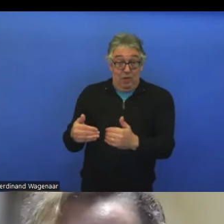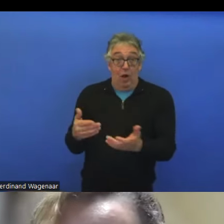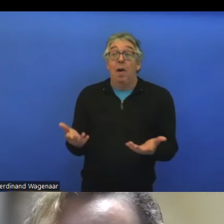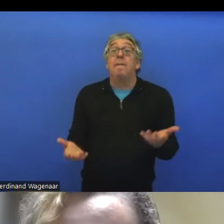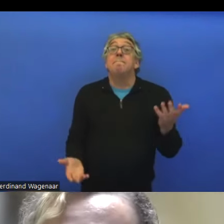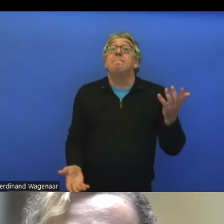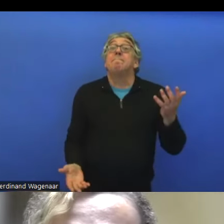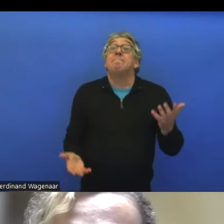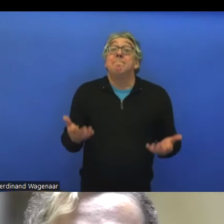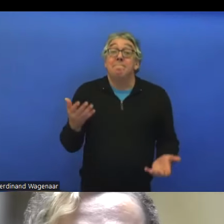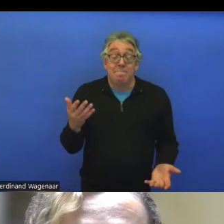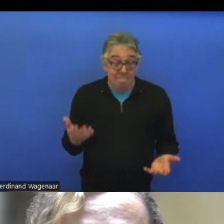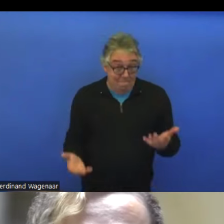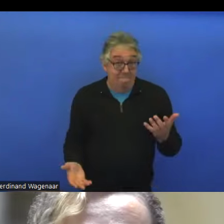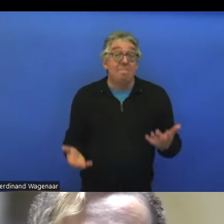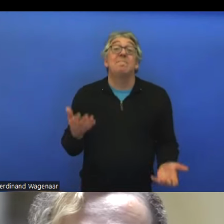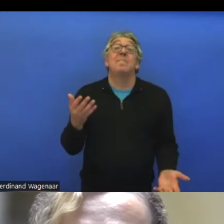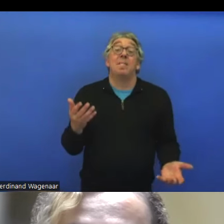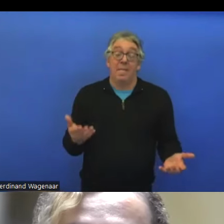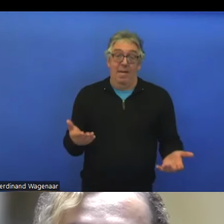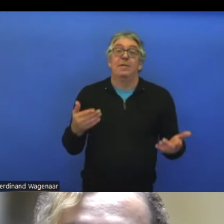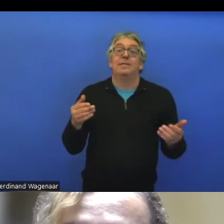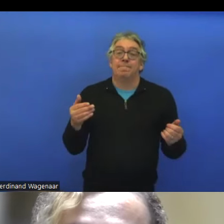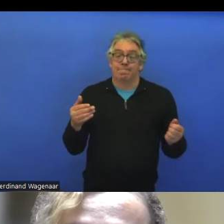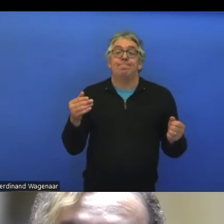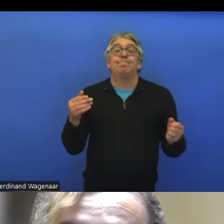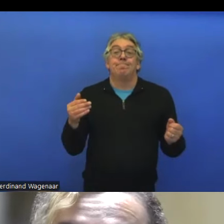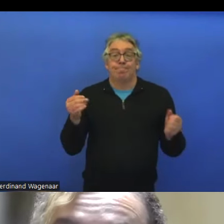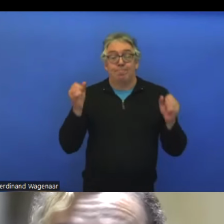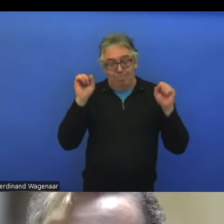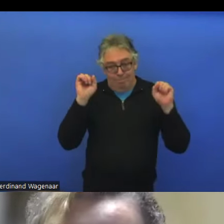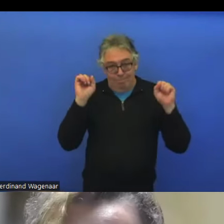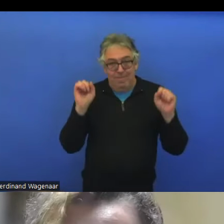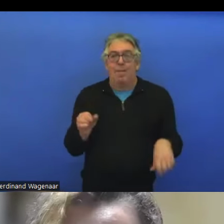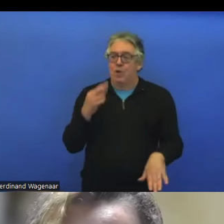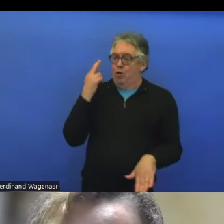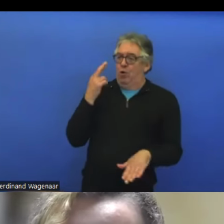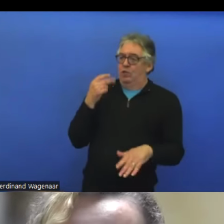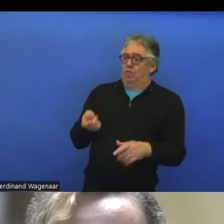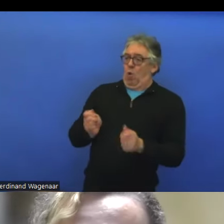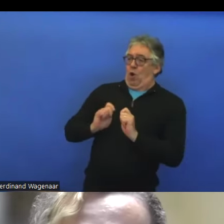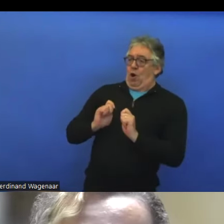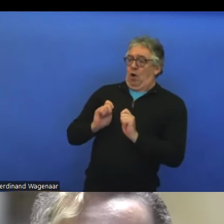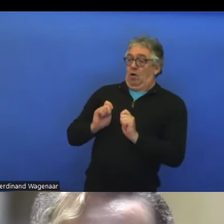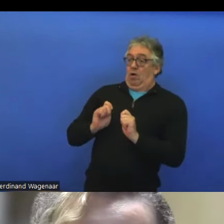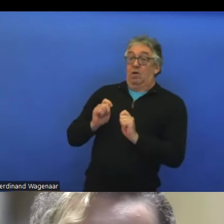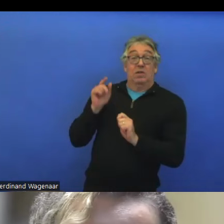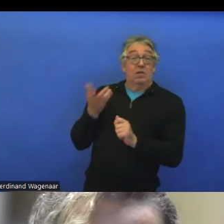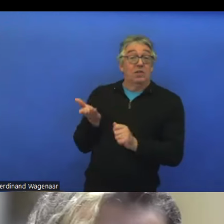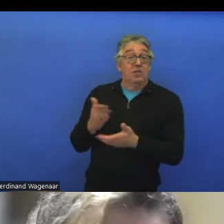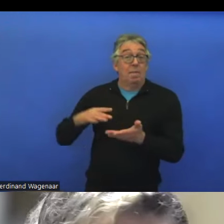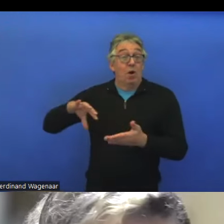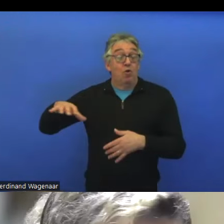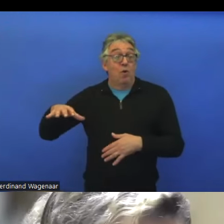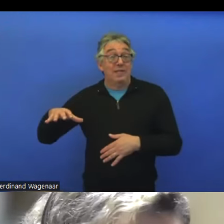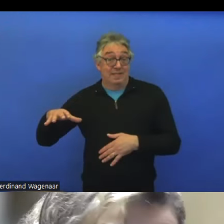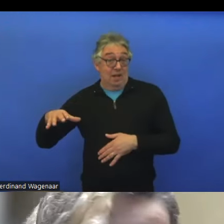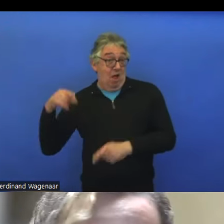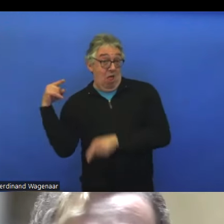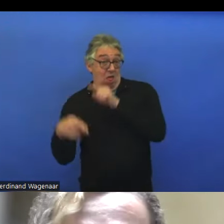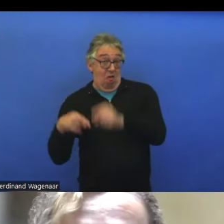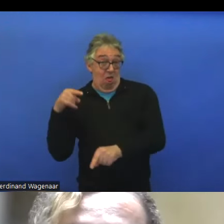to for refugee status, meaning it can be a ground for persecution. There are some